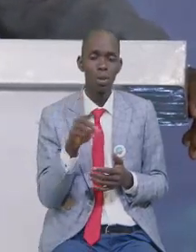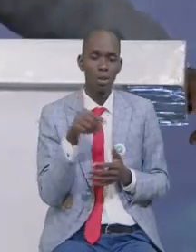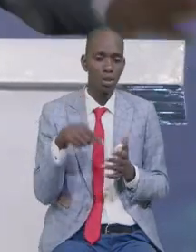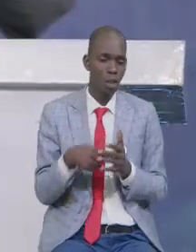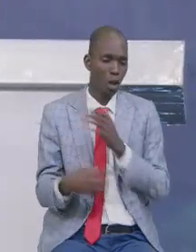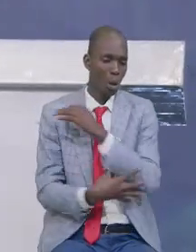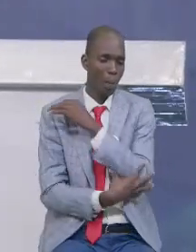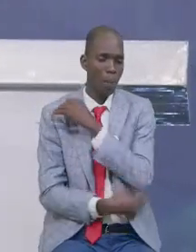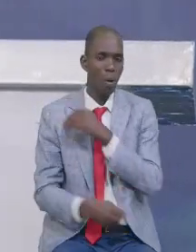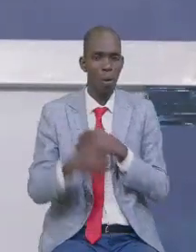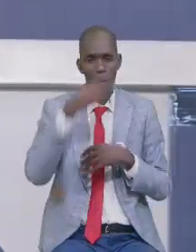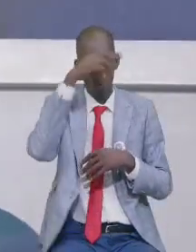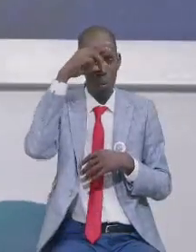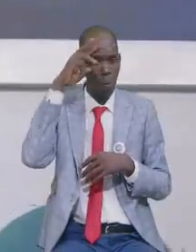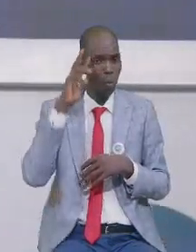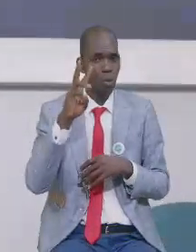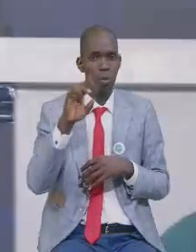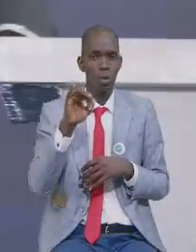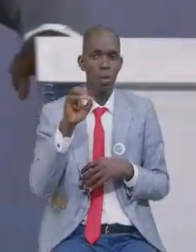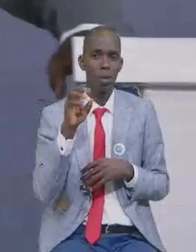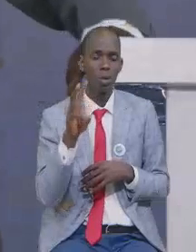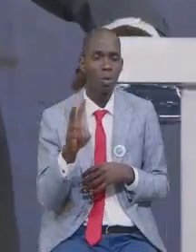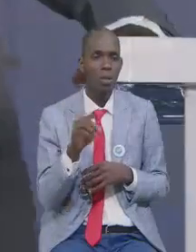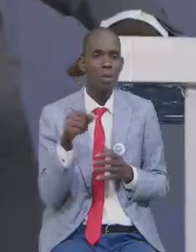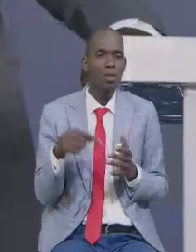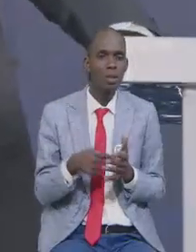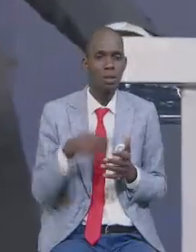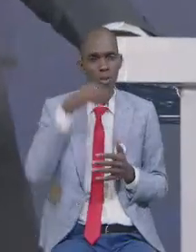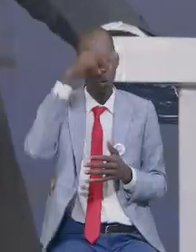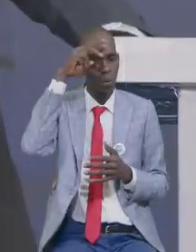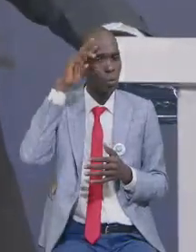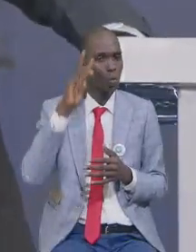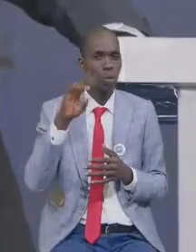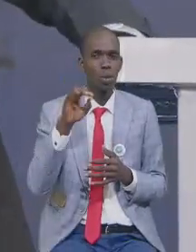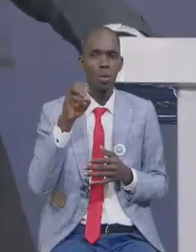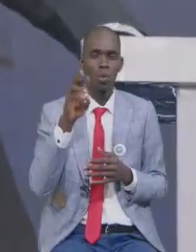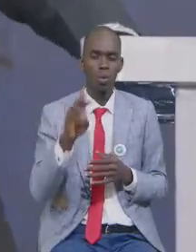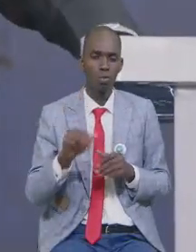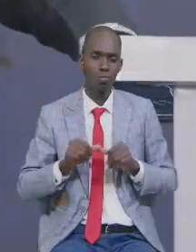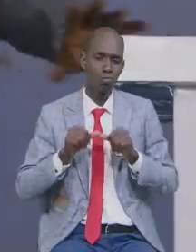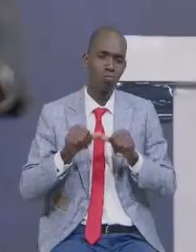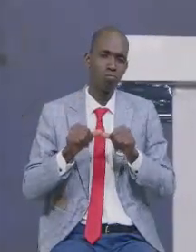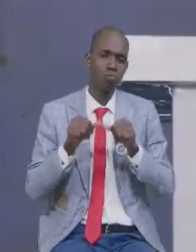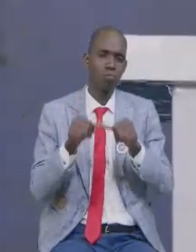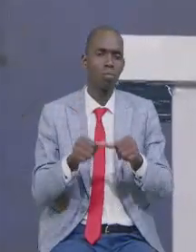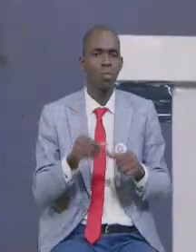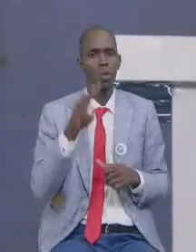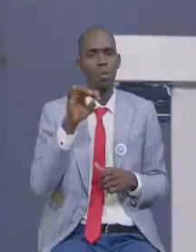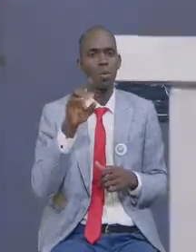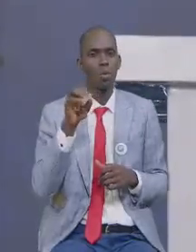widow, this widow, importunate widow, this